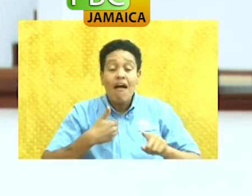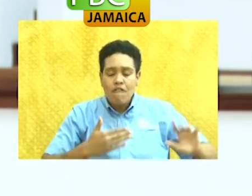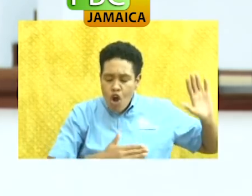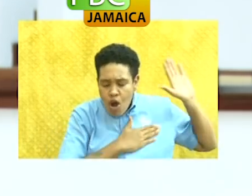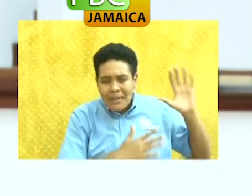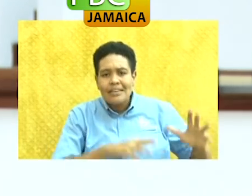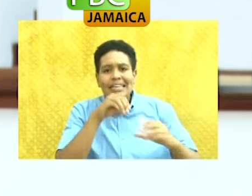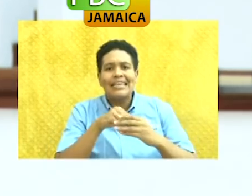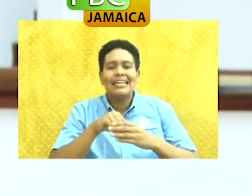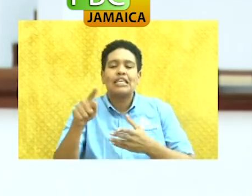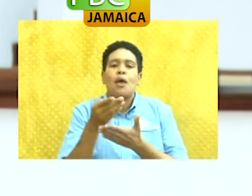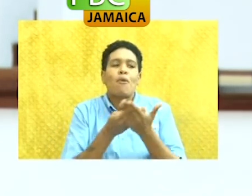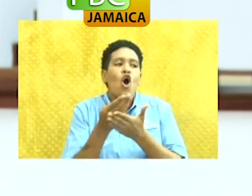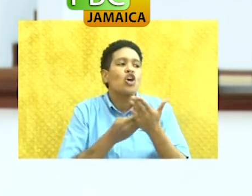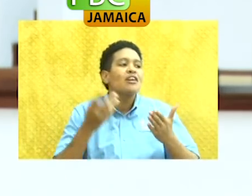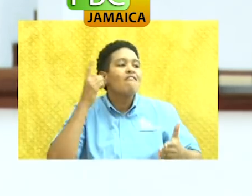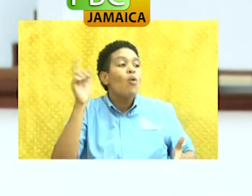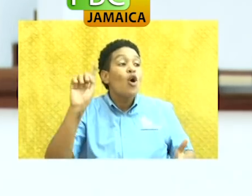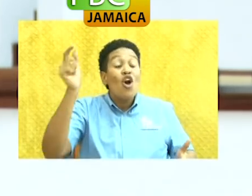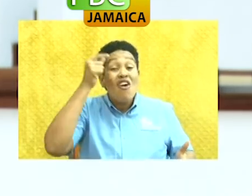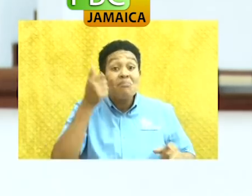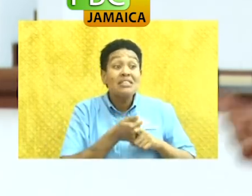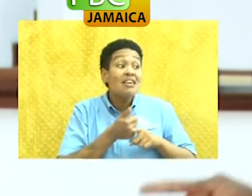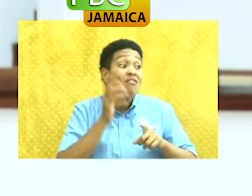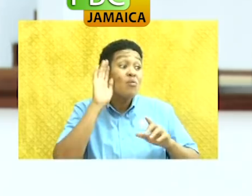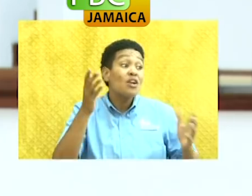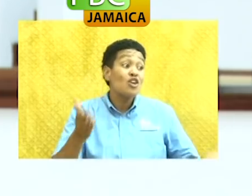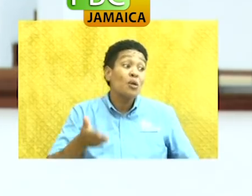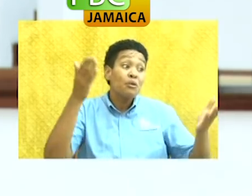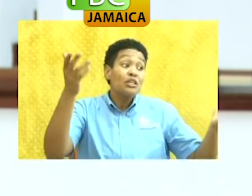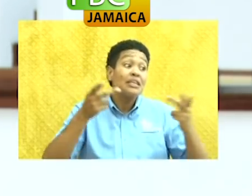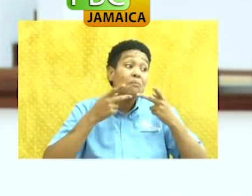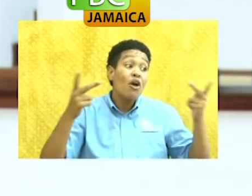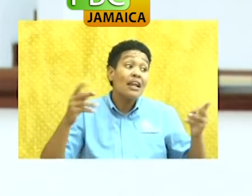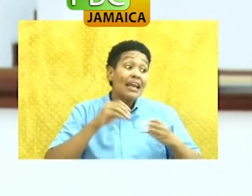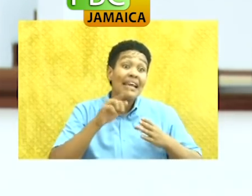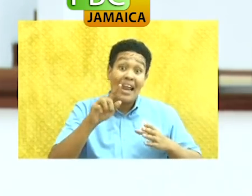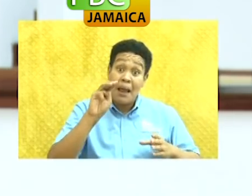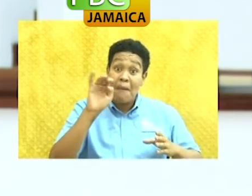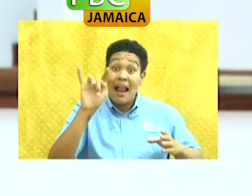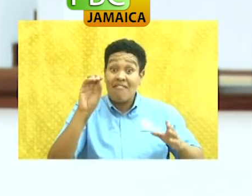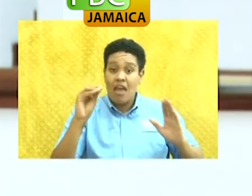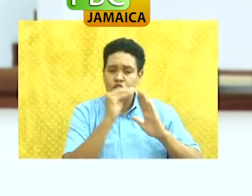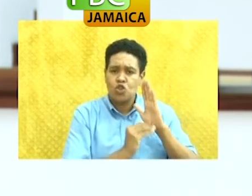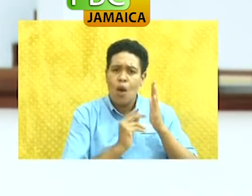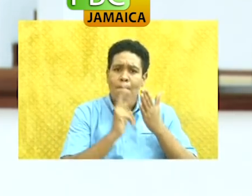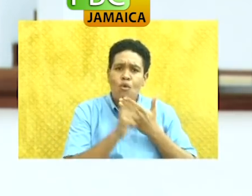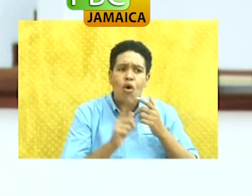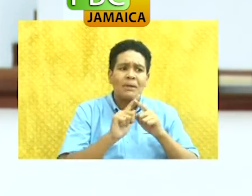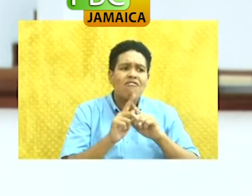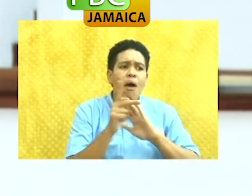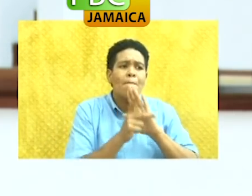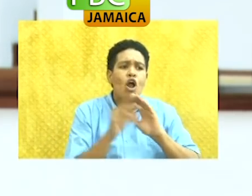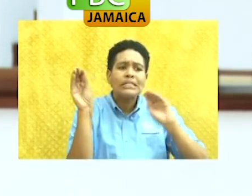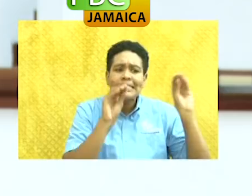committed to in its budget, for which the government would have presented to the public in their manifestos, programs, policies and